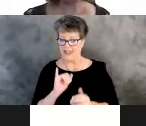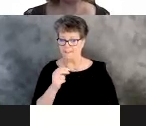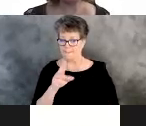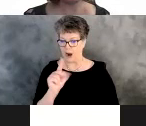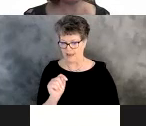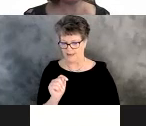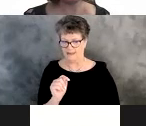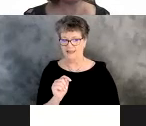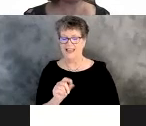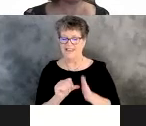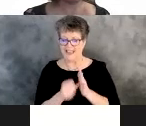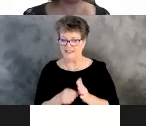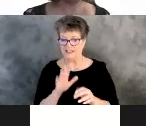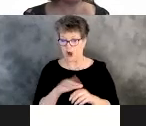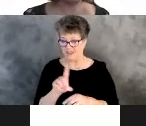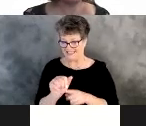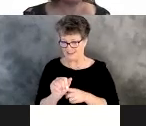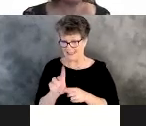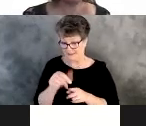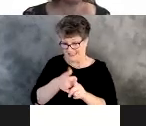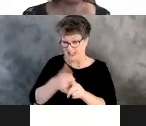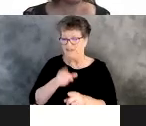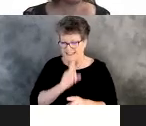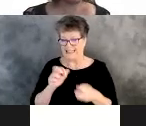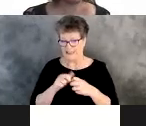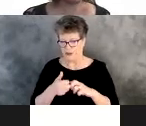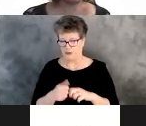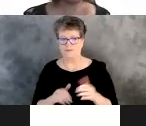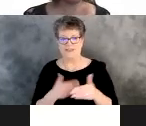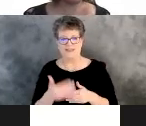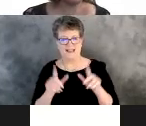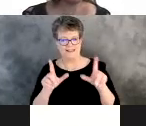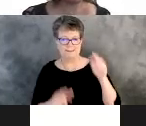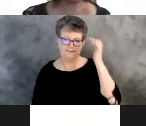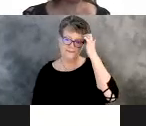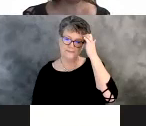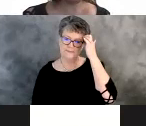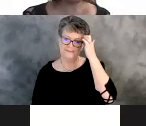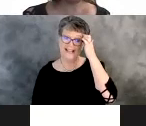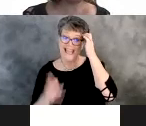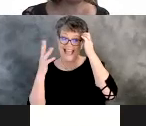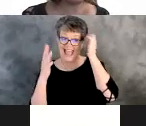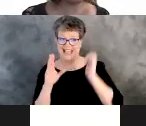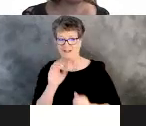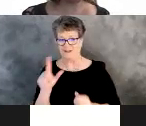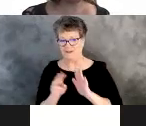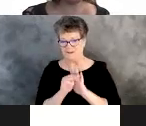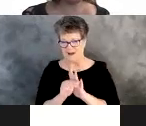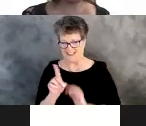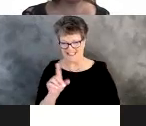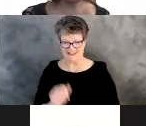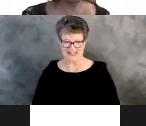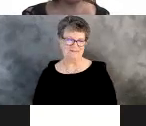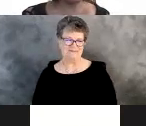on the disability. The disability is the issue. Next slide, please. Yay, let's talk about the social model of